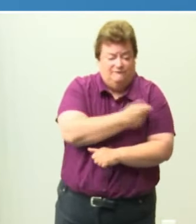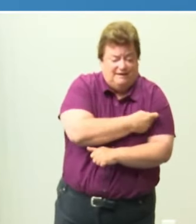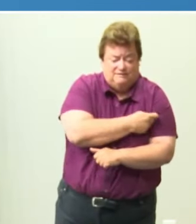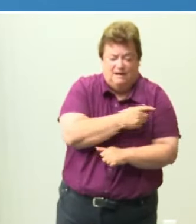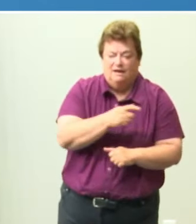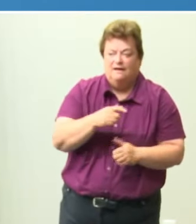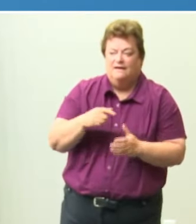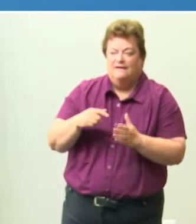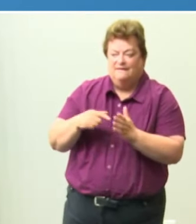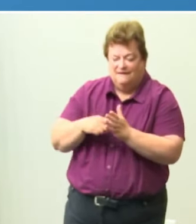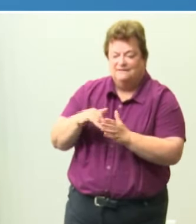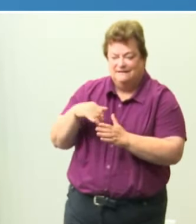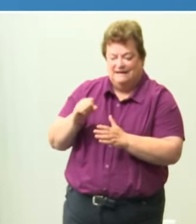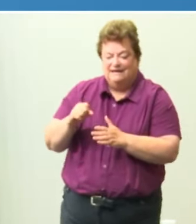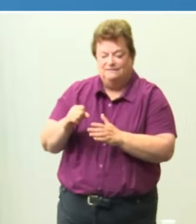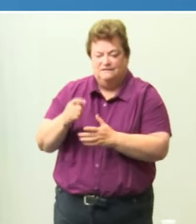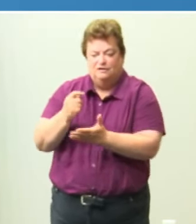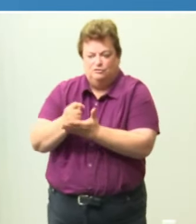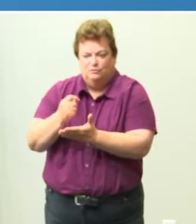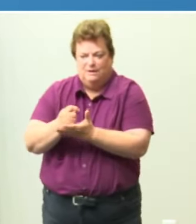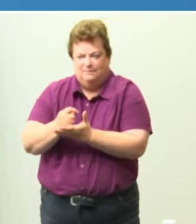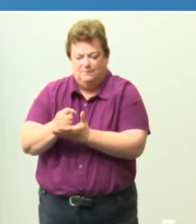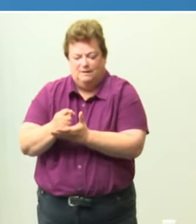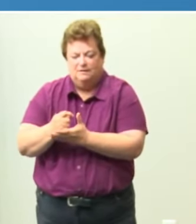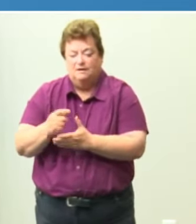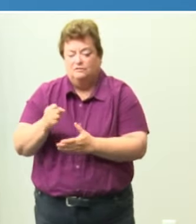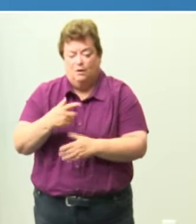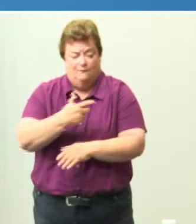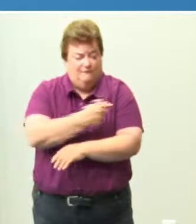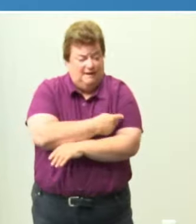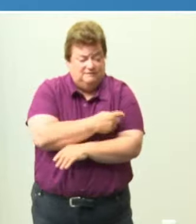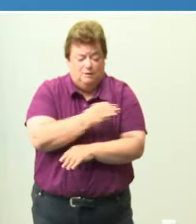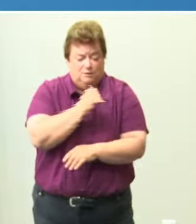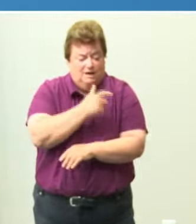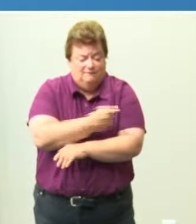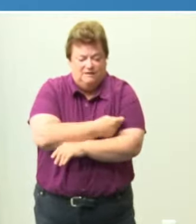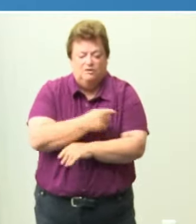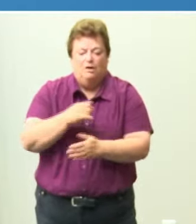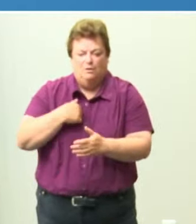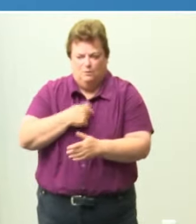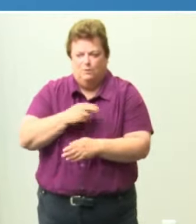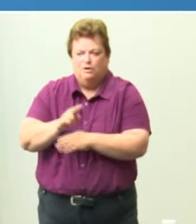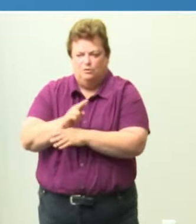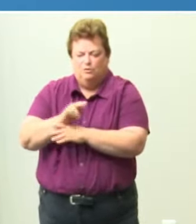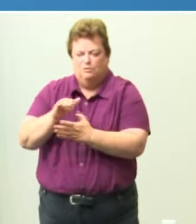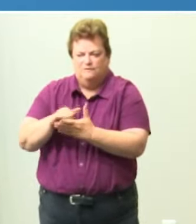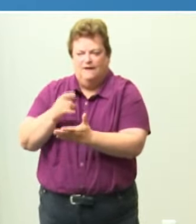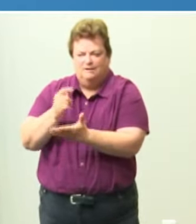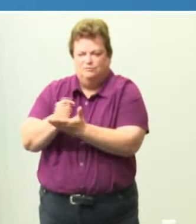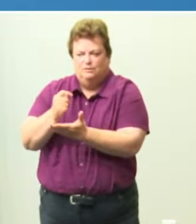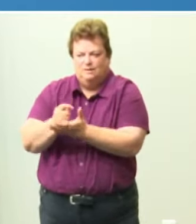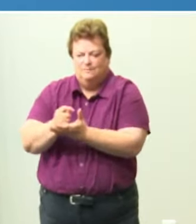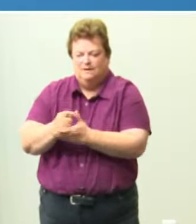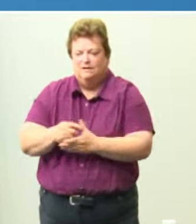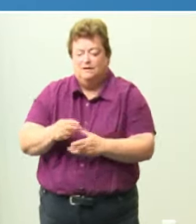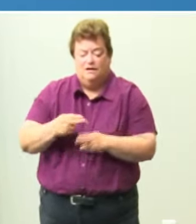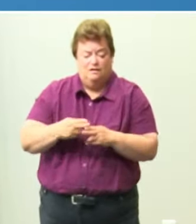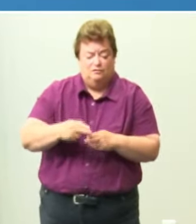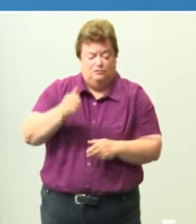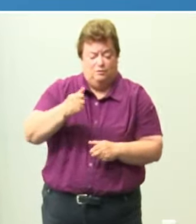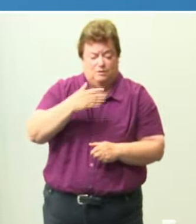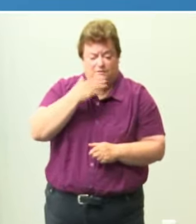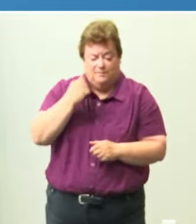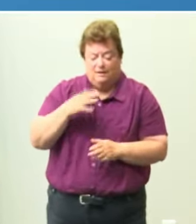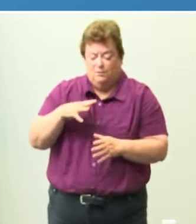indicated treatment. So even if they've had vaccination, this can still be used. And I'd also point out the sooner, as I mentioned, the better. The best is